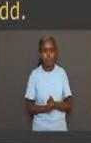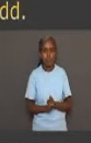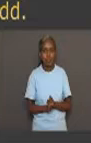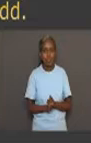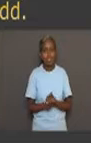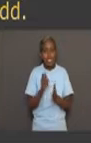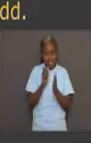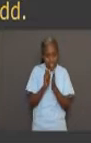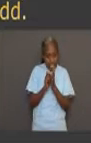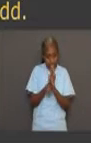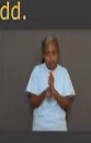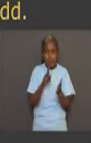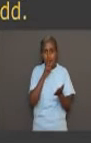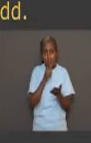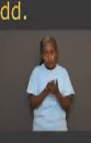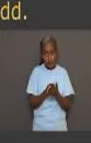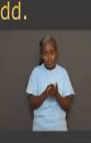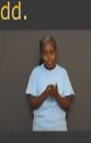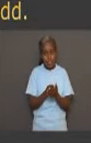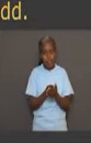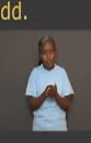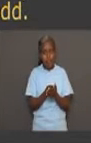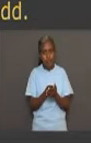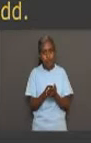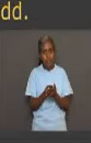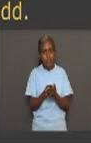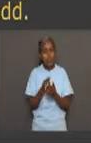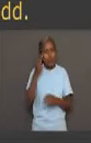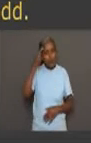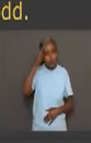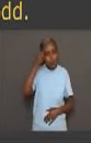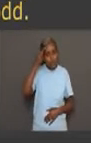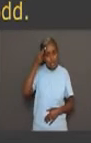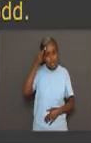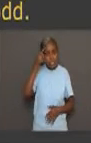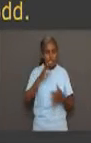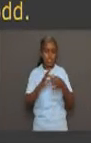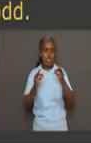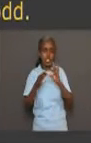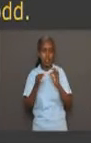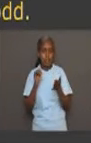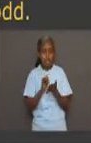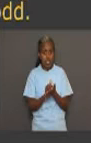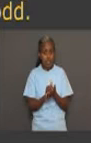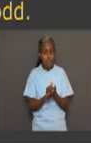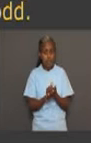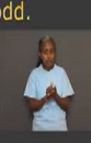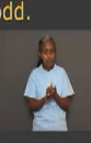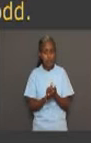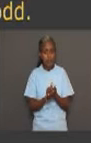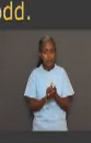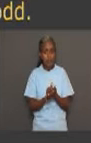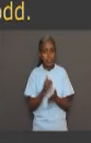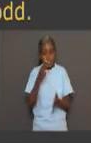As an example of a proof, let us consider the statement that